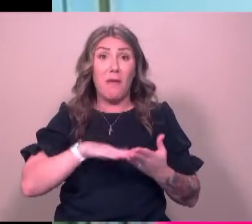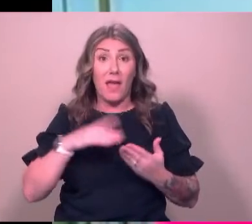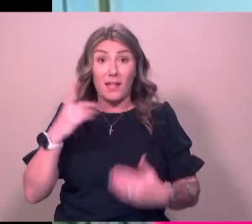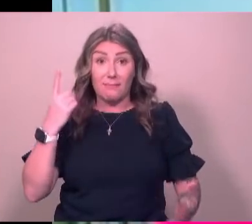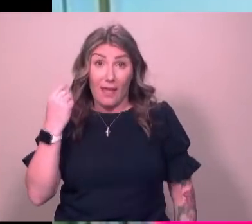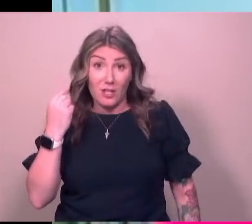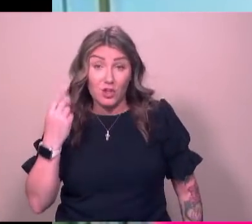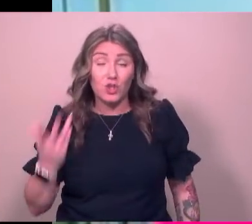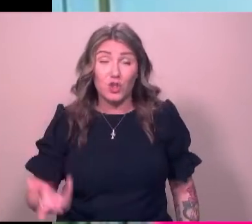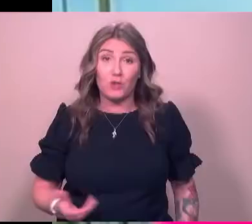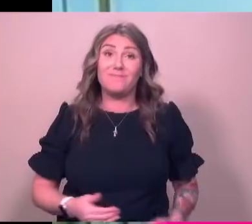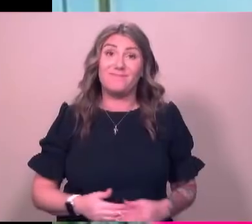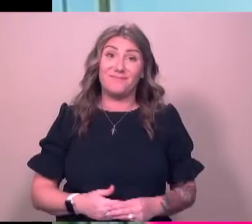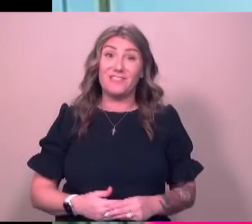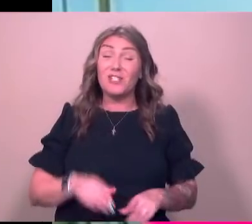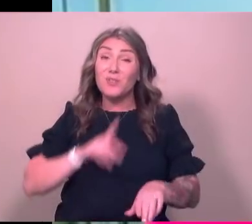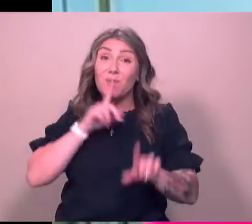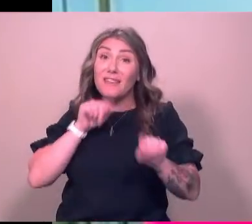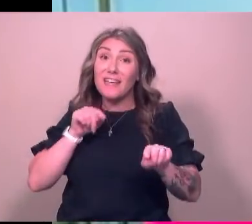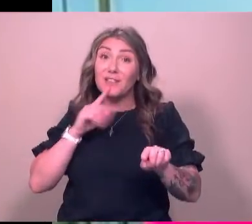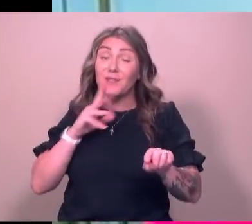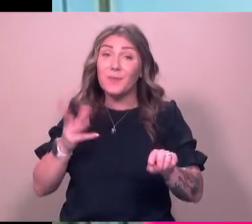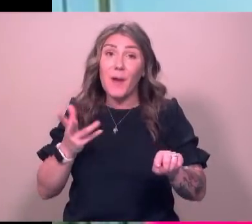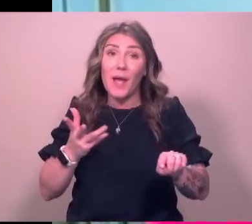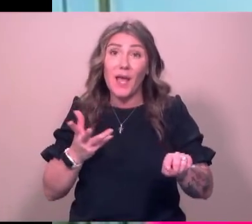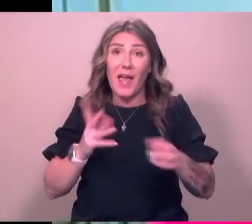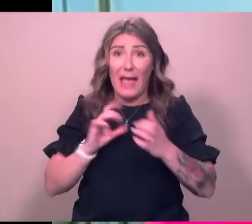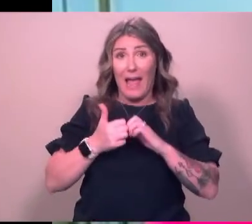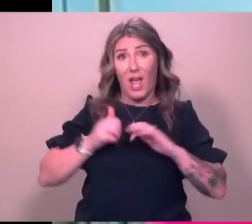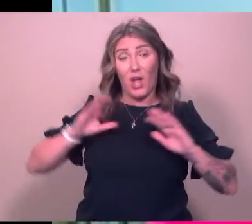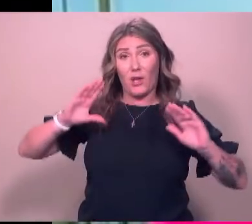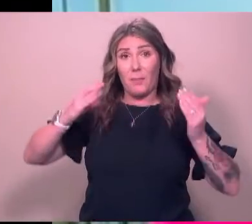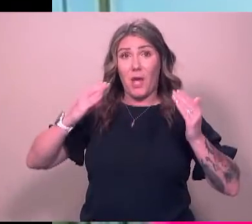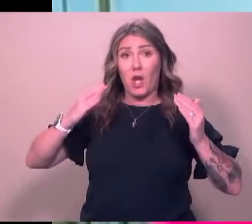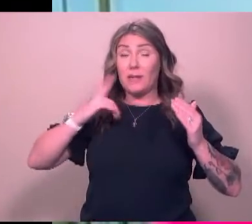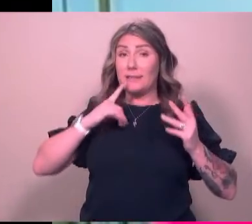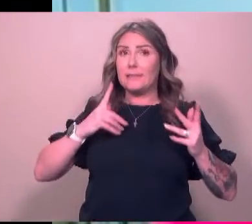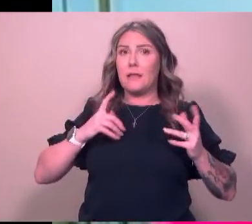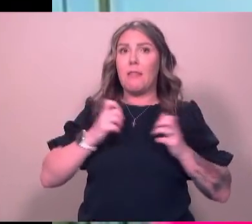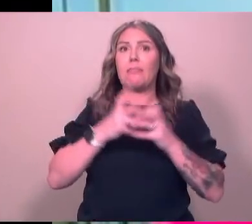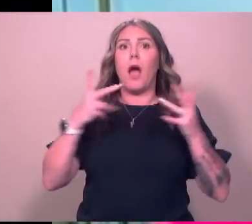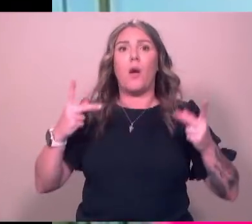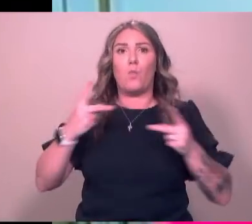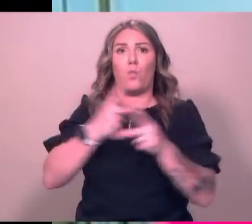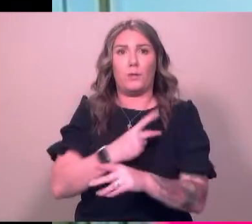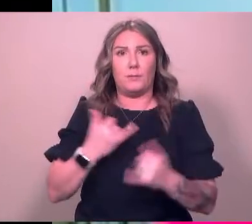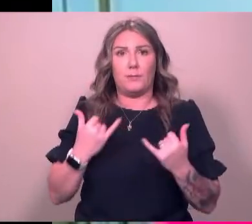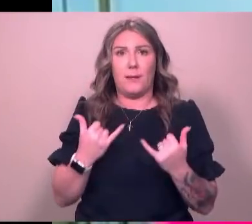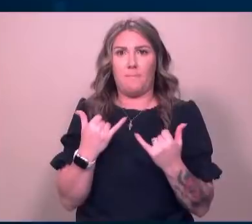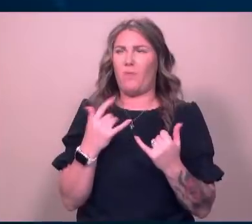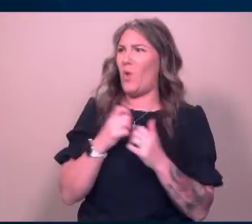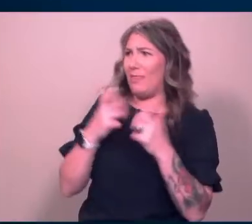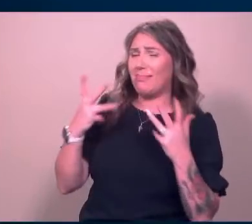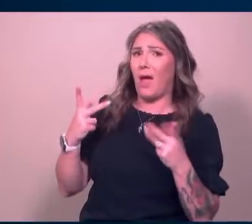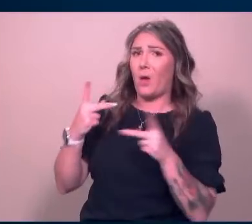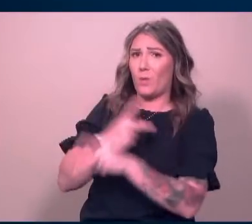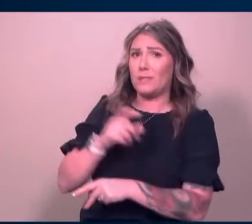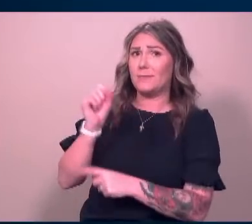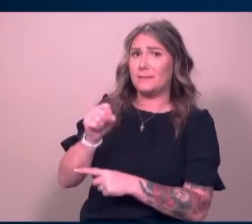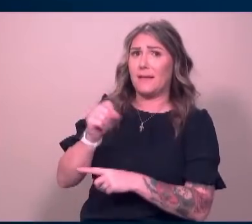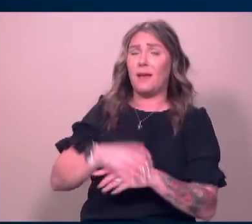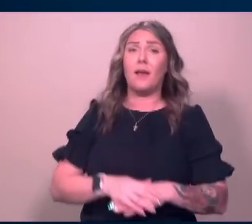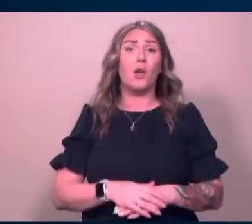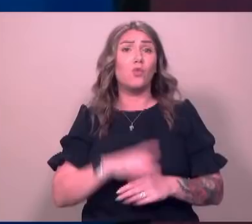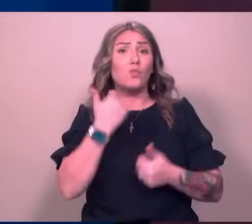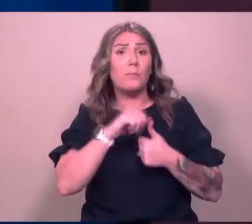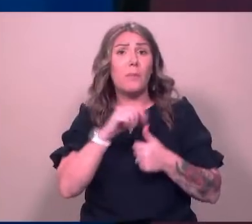year. So the answer is, how does it compare? It's a lot worse right now than it was is a lot last worse. Yeah, and remember last